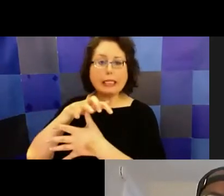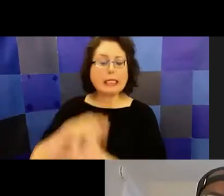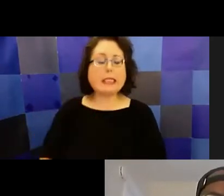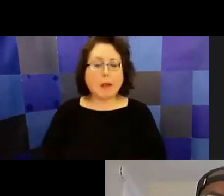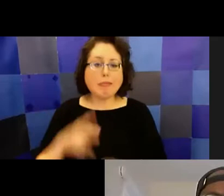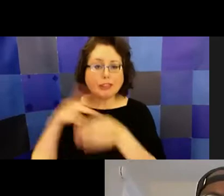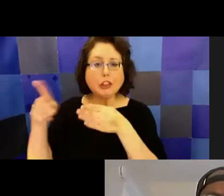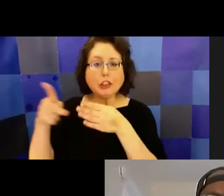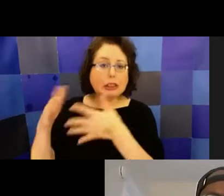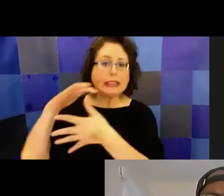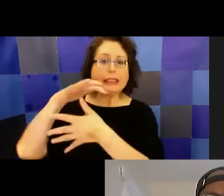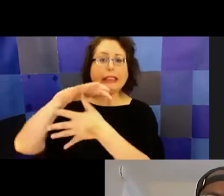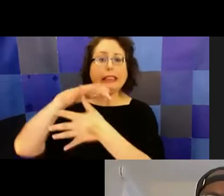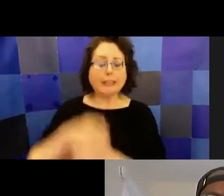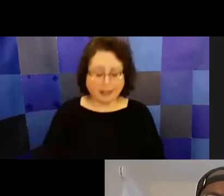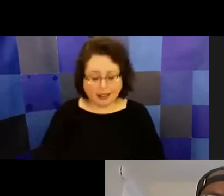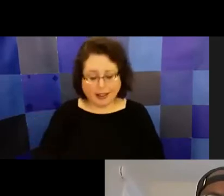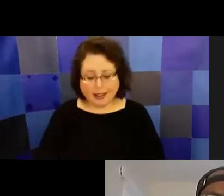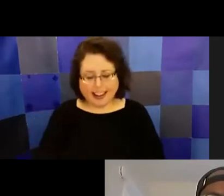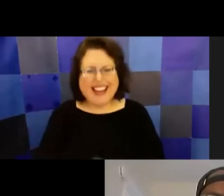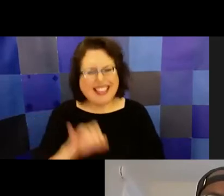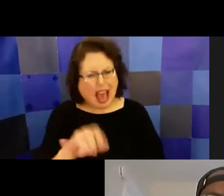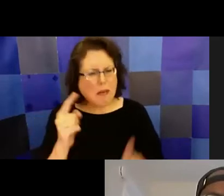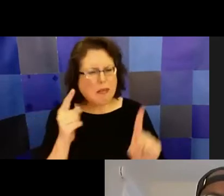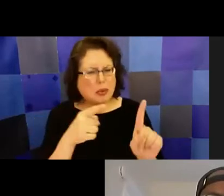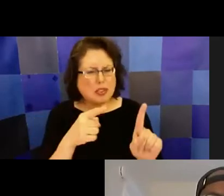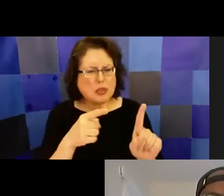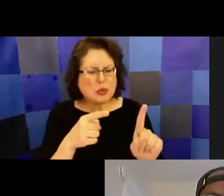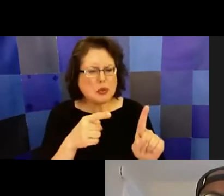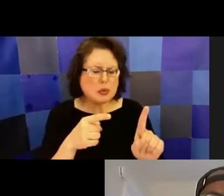And that sort of points to those figures